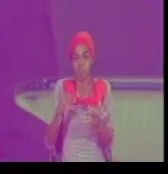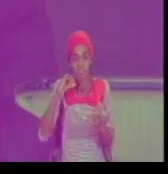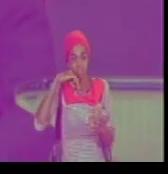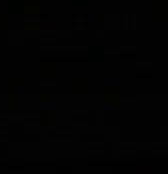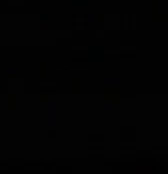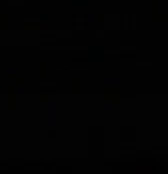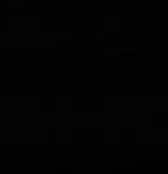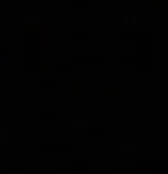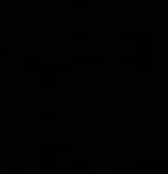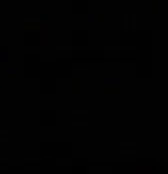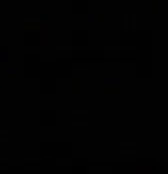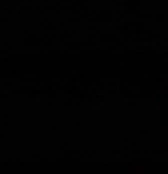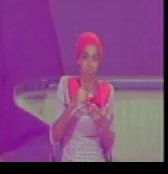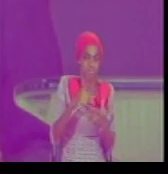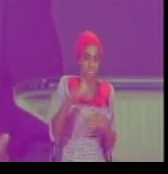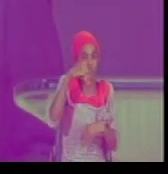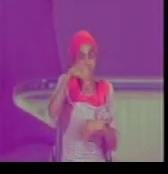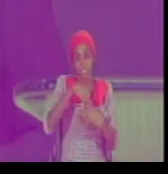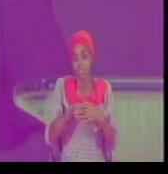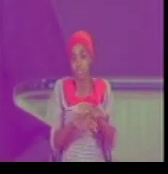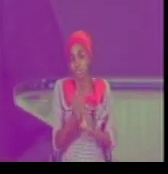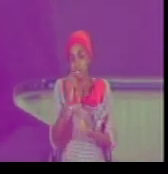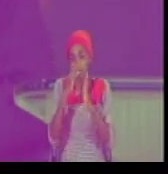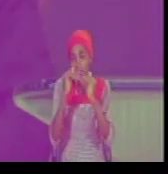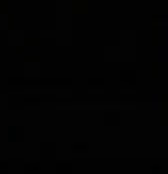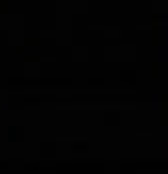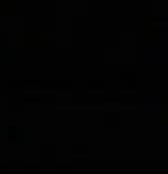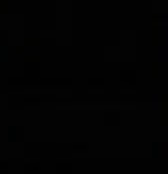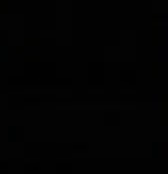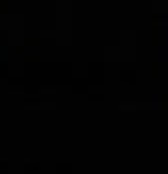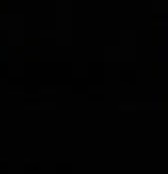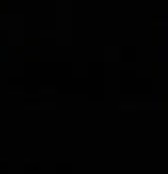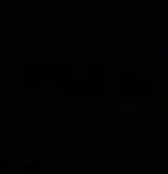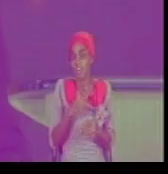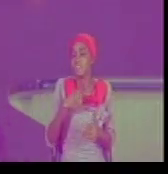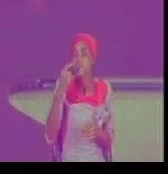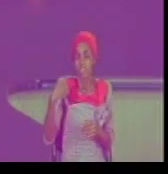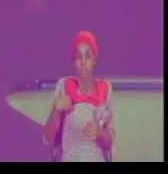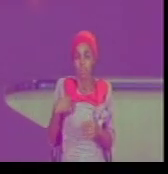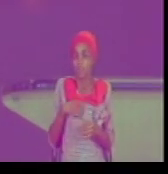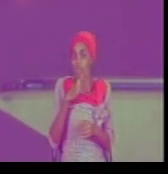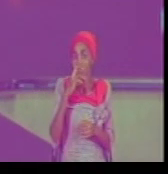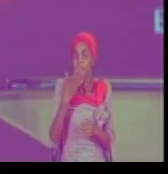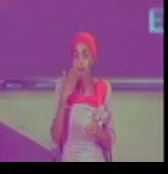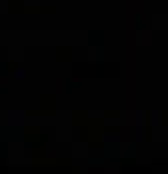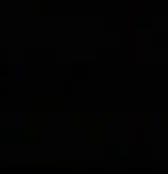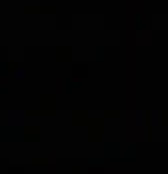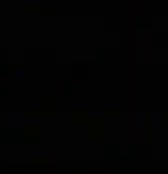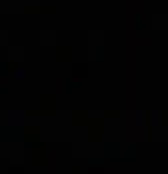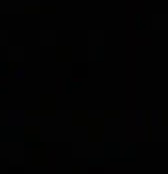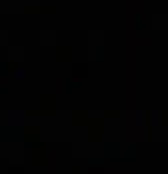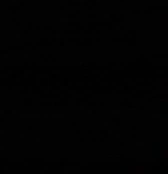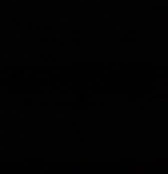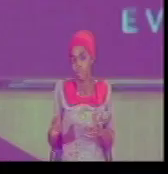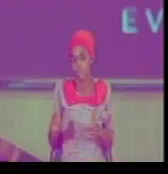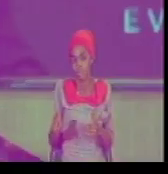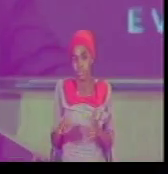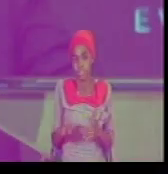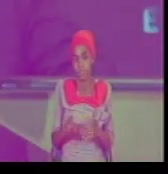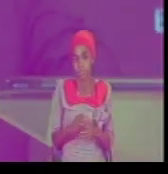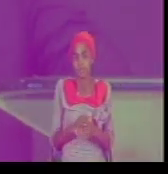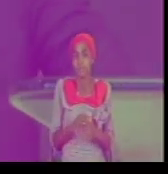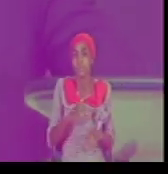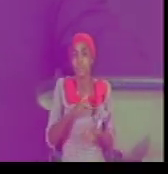the house of God, and then we're pretending that we're praising the Lord. The angels did it, and when they did it,